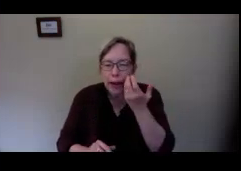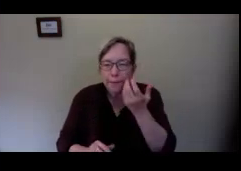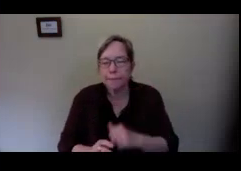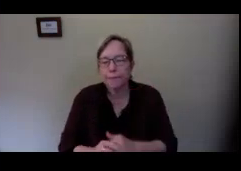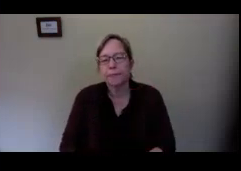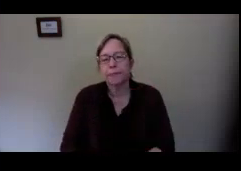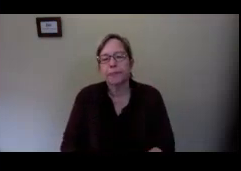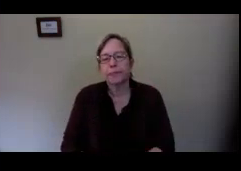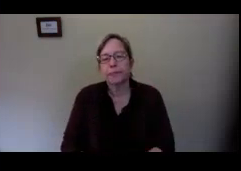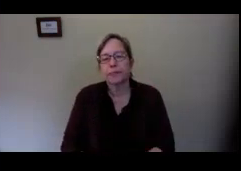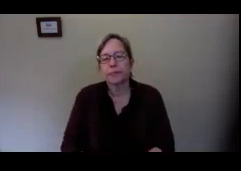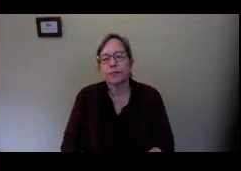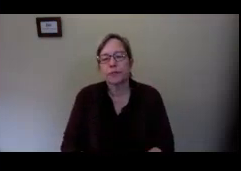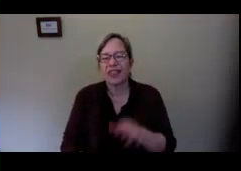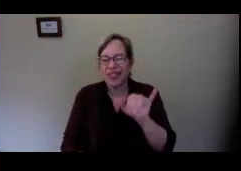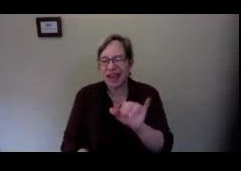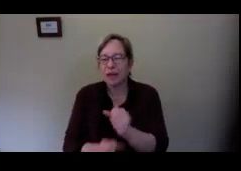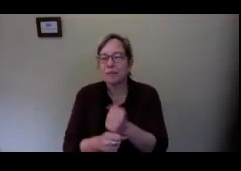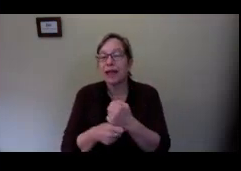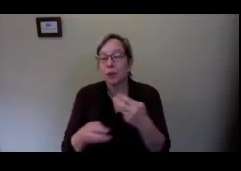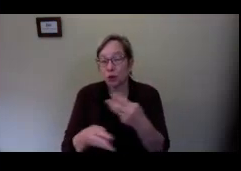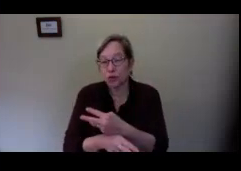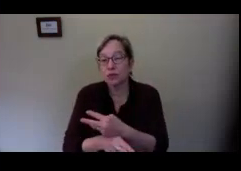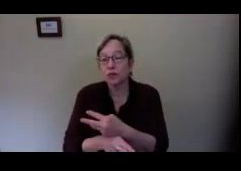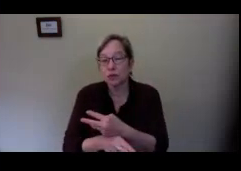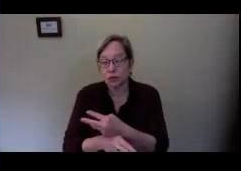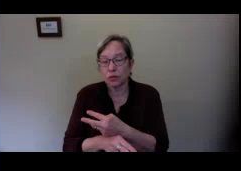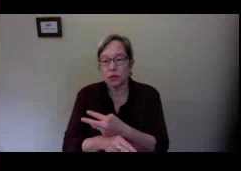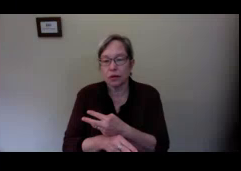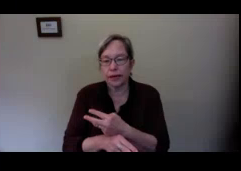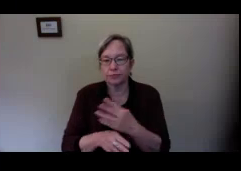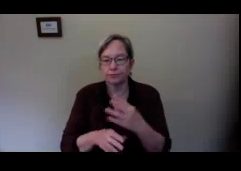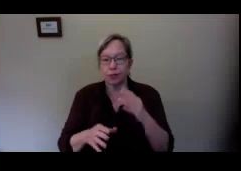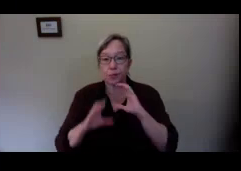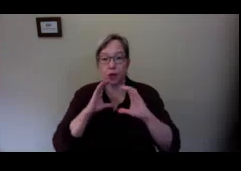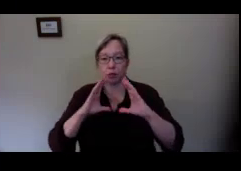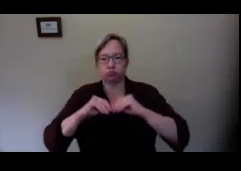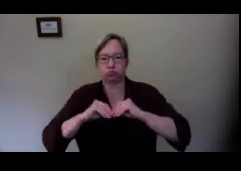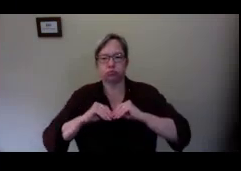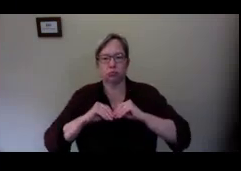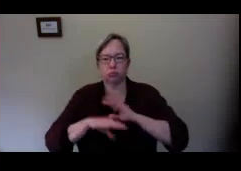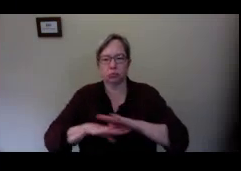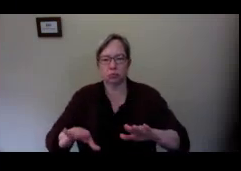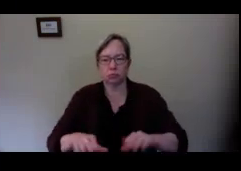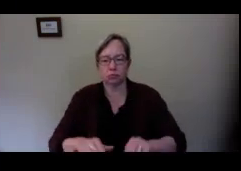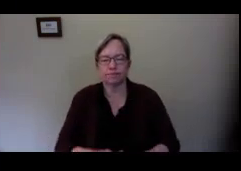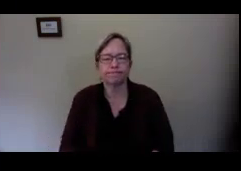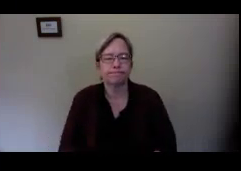that can make the situation worse and shut down communication. Next slide.